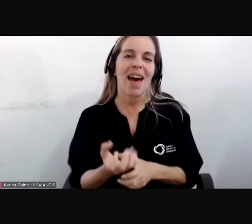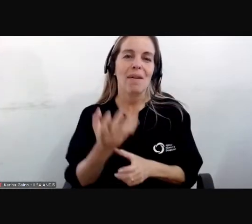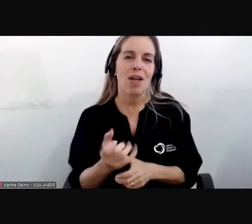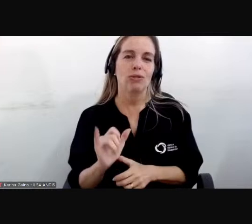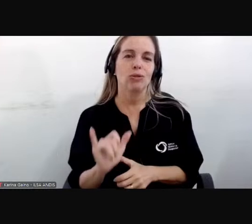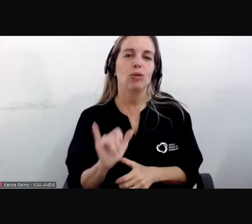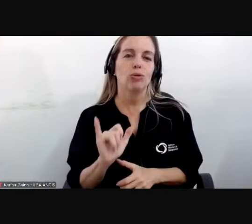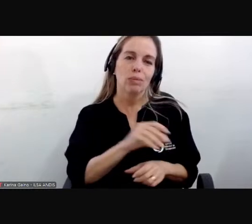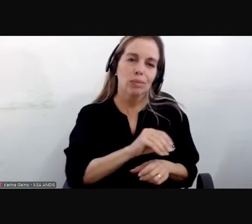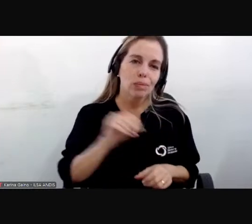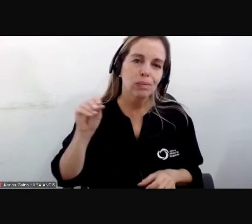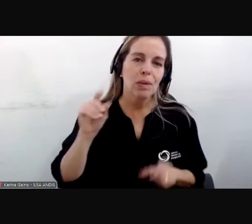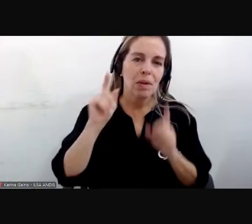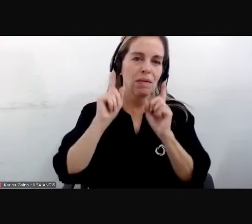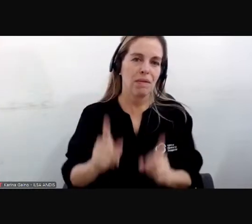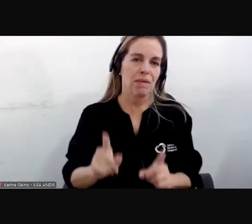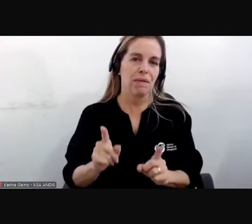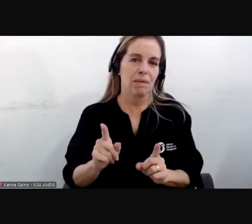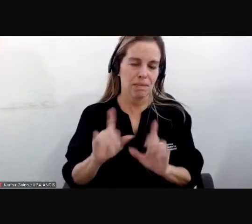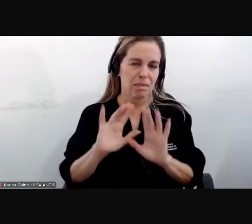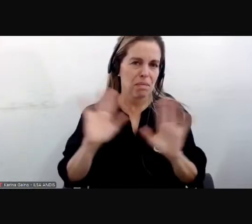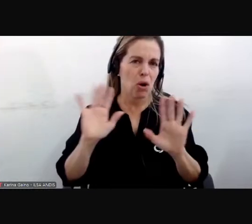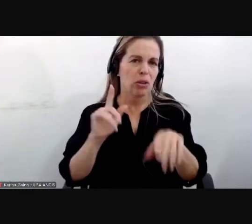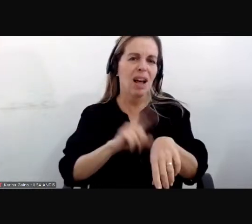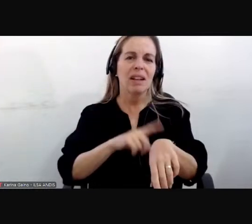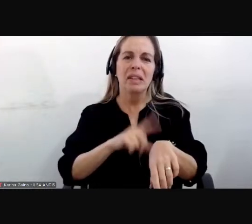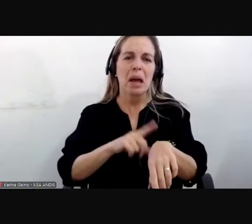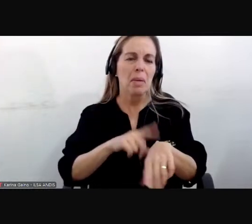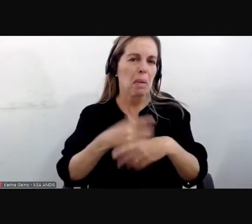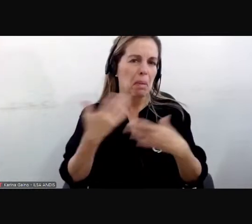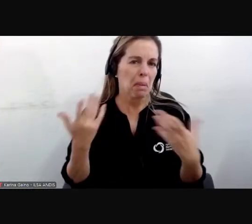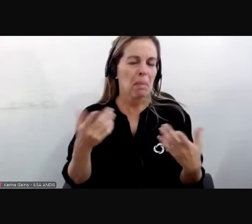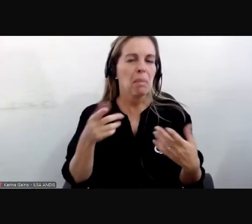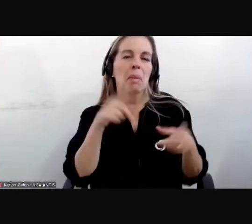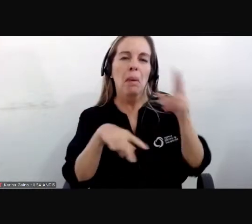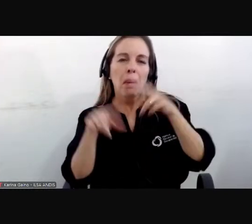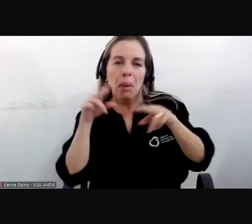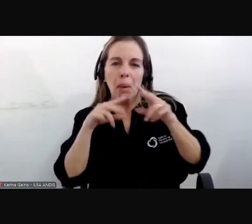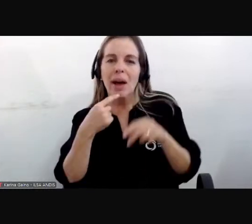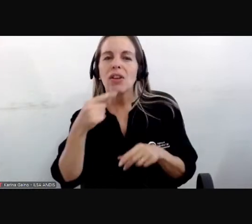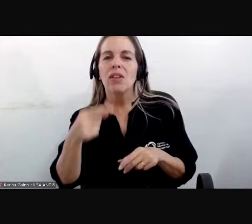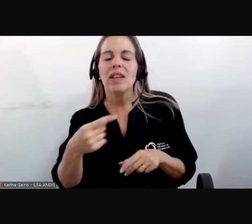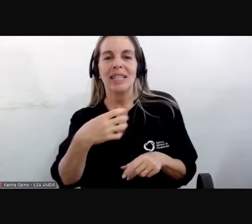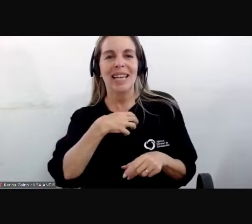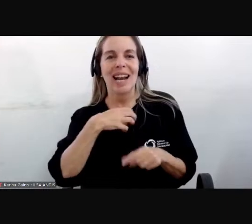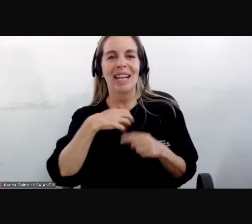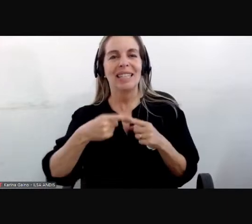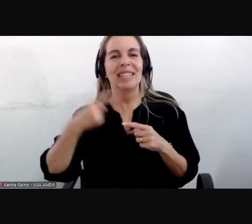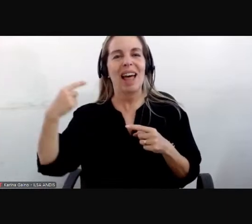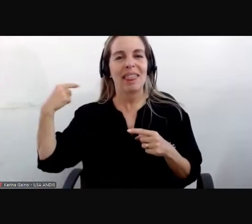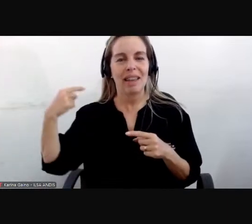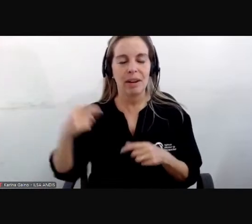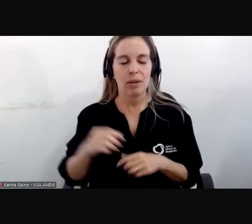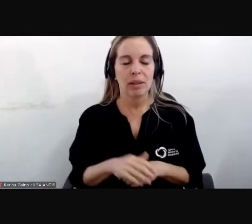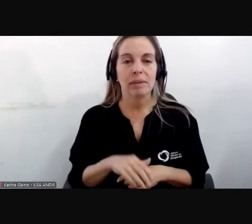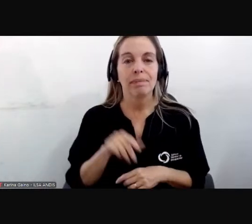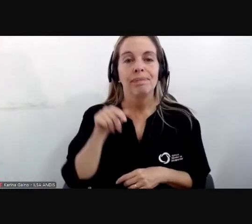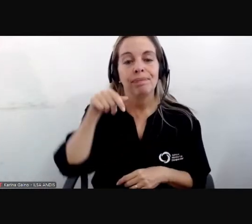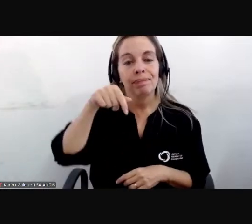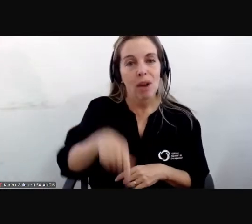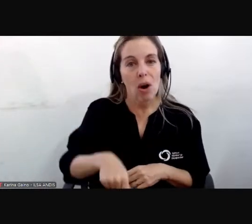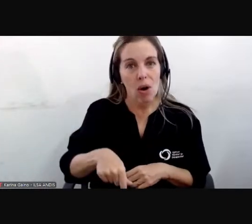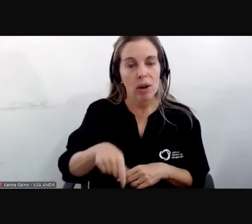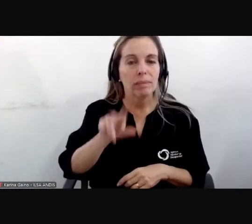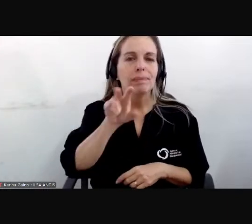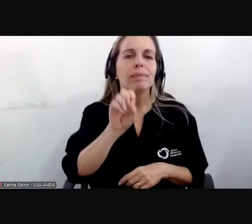that they are recorded on the platform so that you can view them asynchronously in the function or